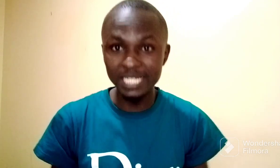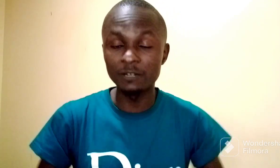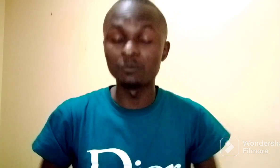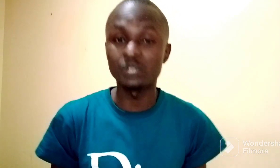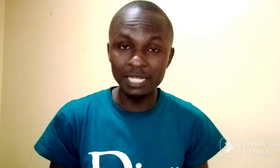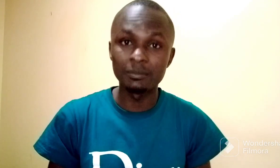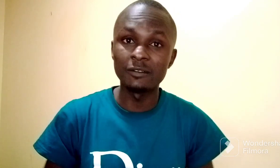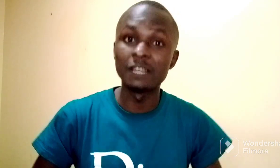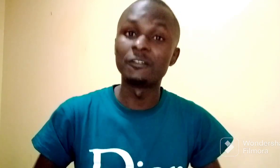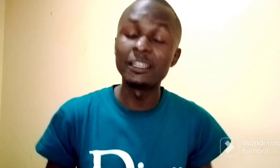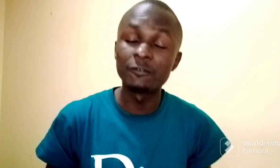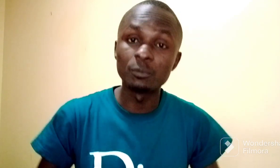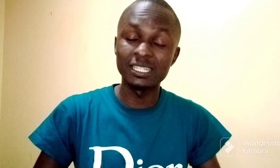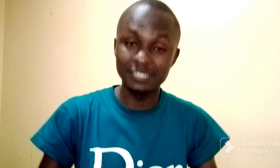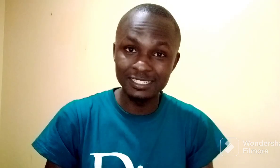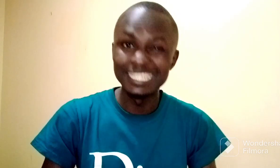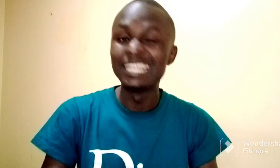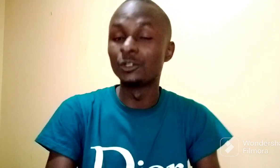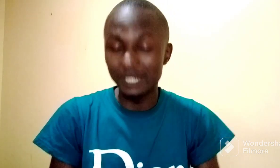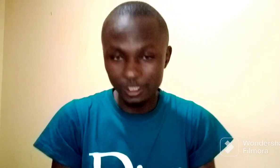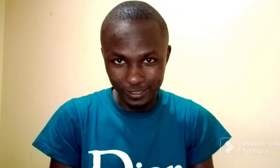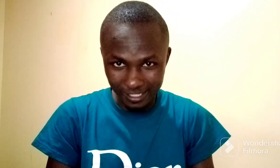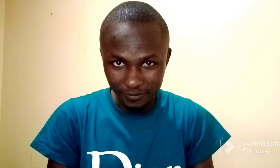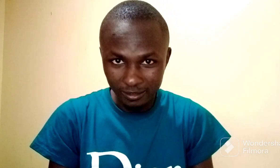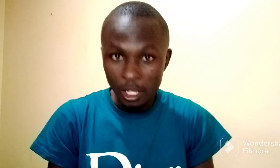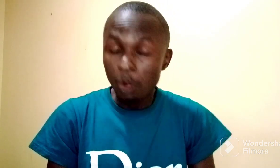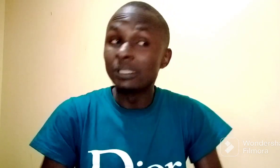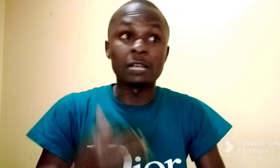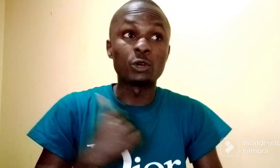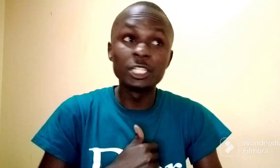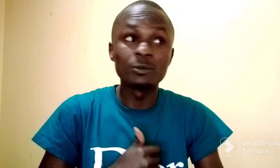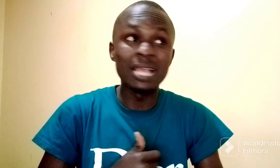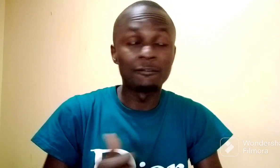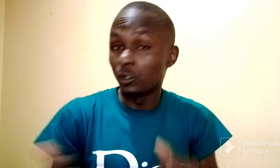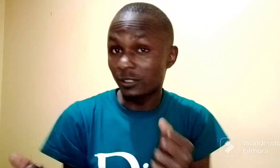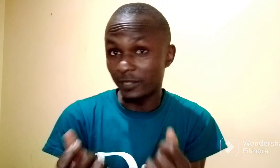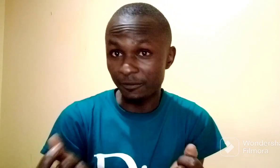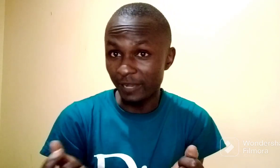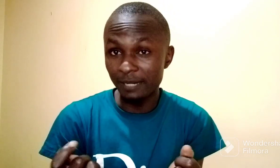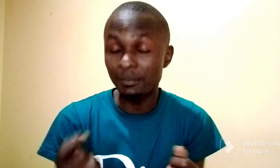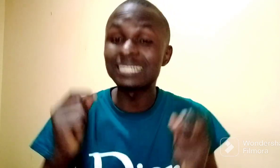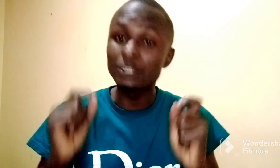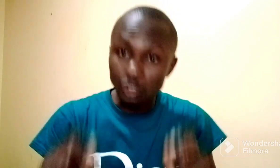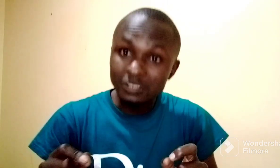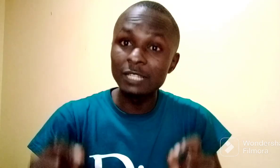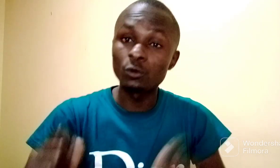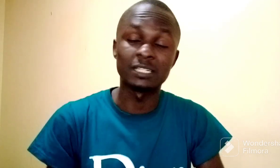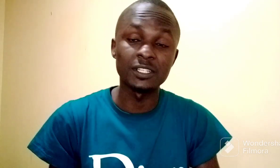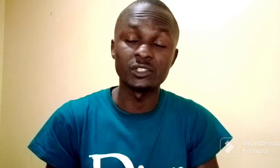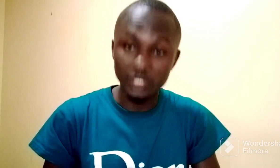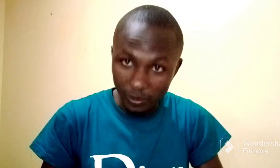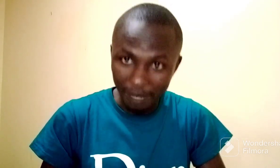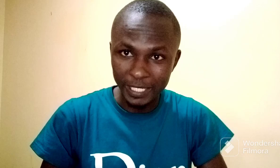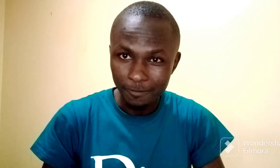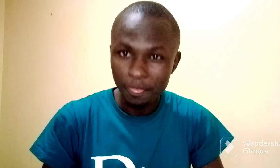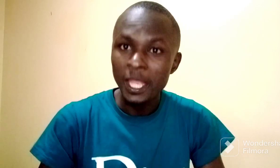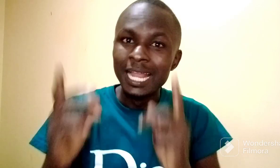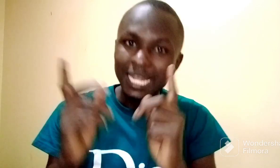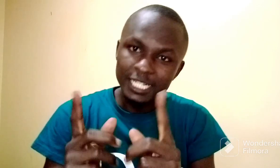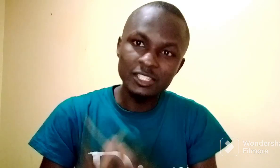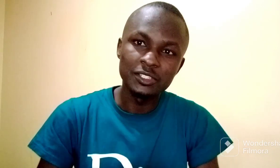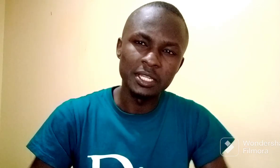a possibility of Musalia Mudavadi vying for presidency in 2027, which according to me, I have not verified, but I don't think whatever is going to